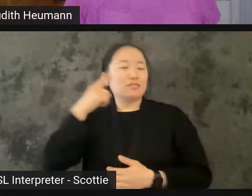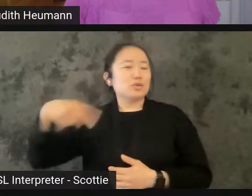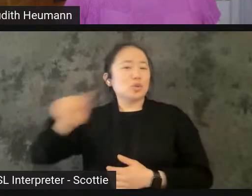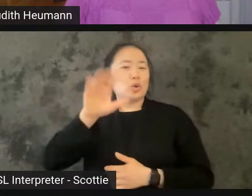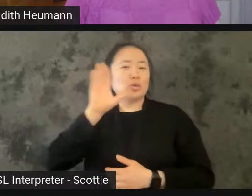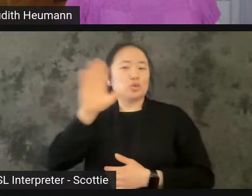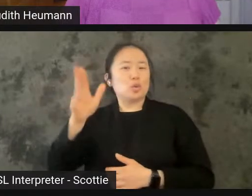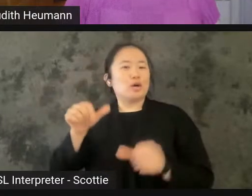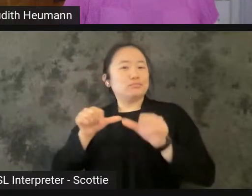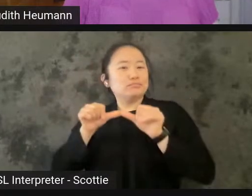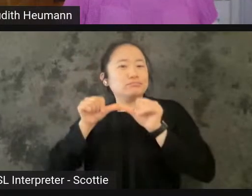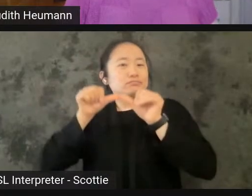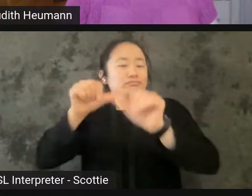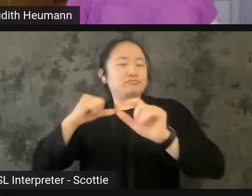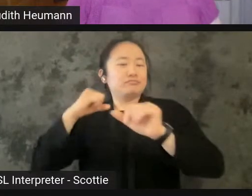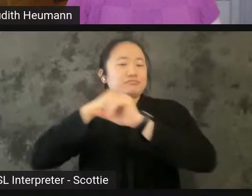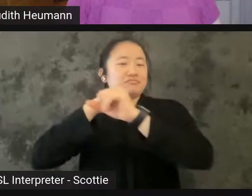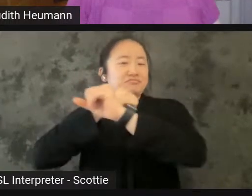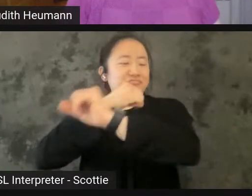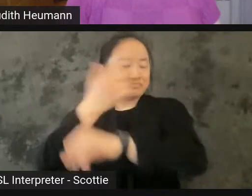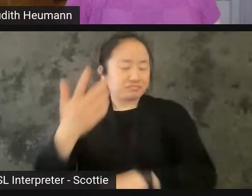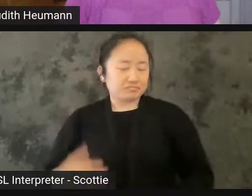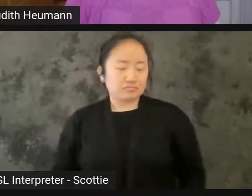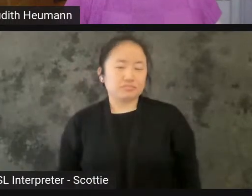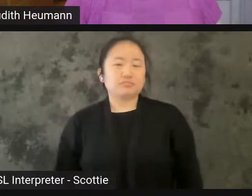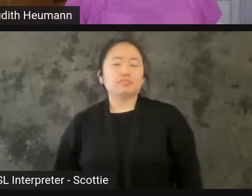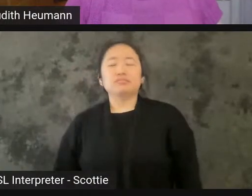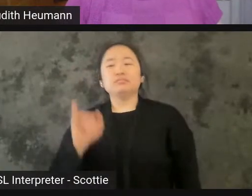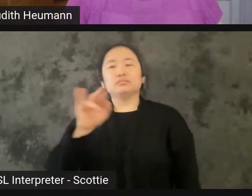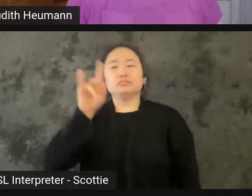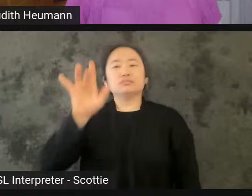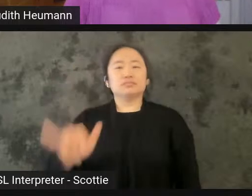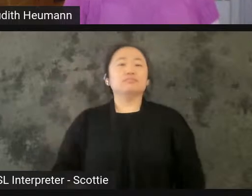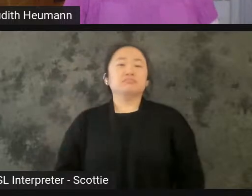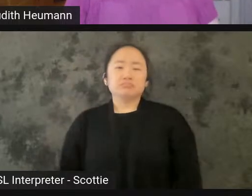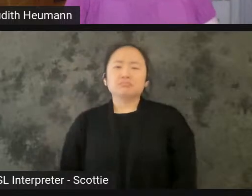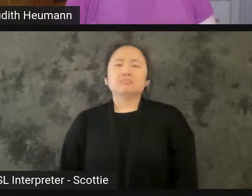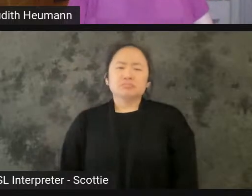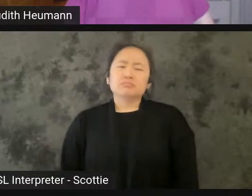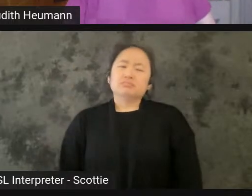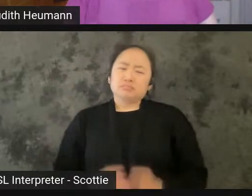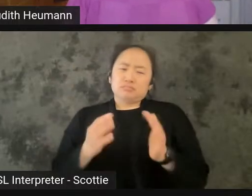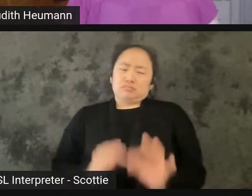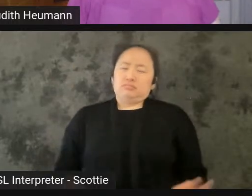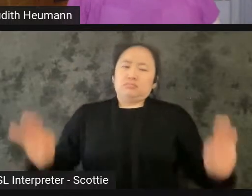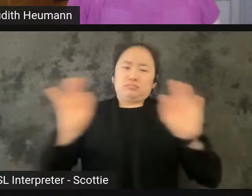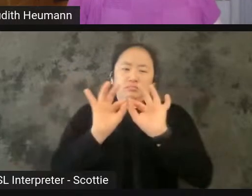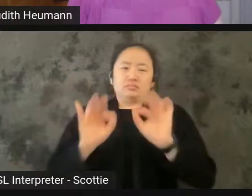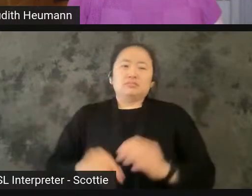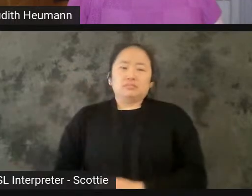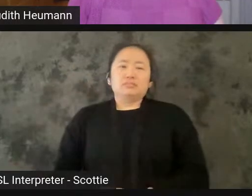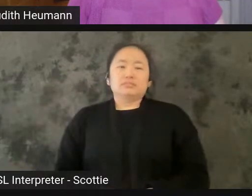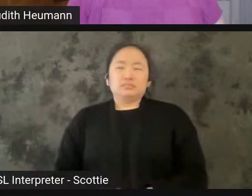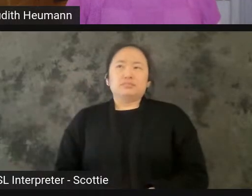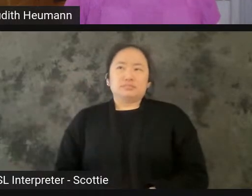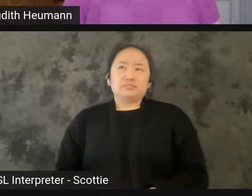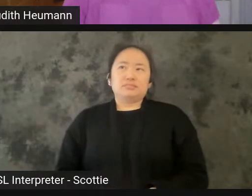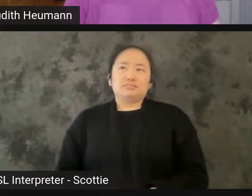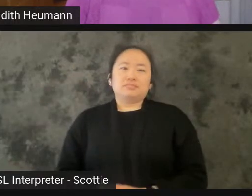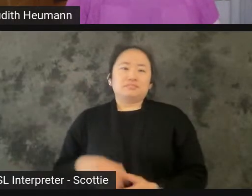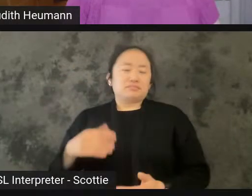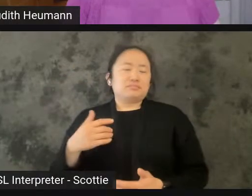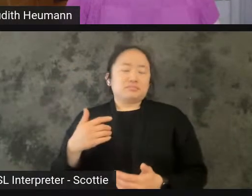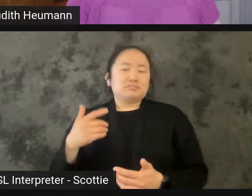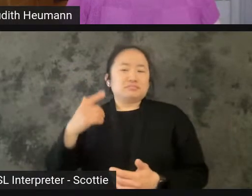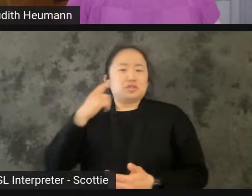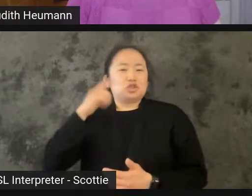Yeah, I mean, I think it's very important, and I also think it's important to try to do intergenerational work